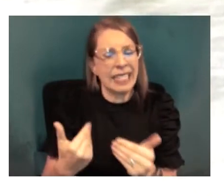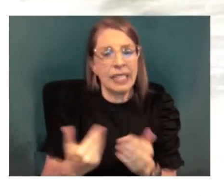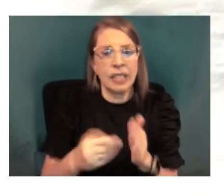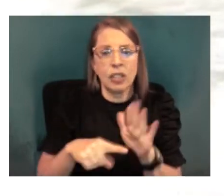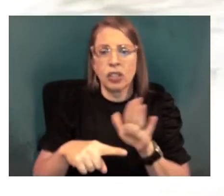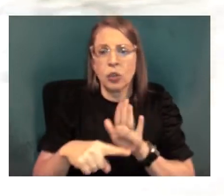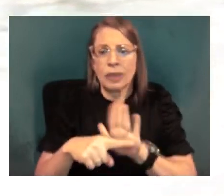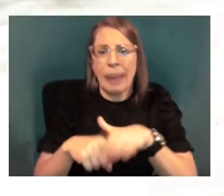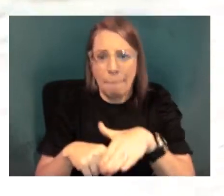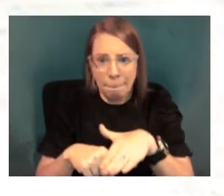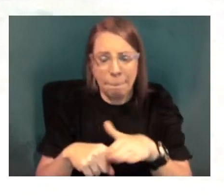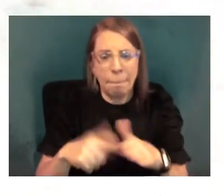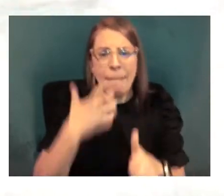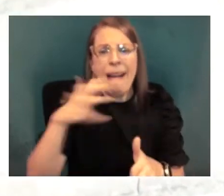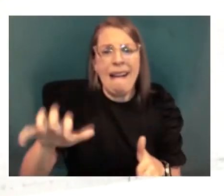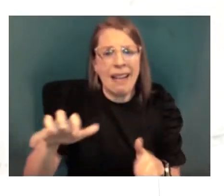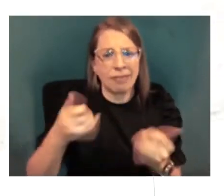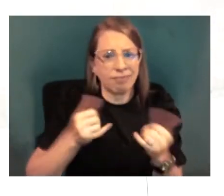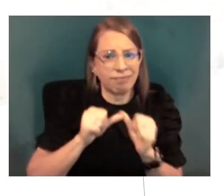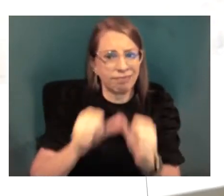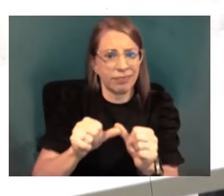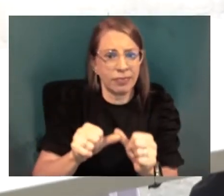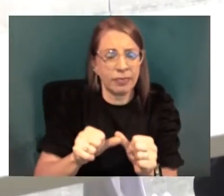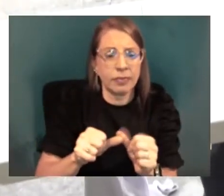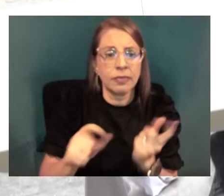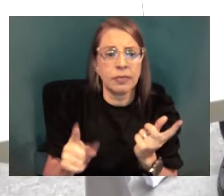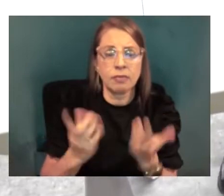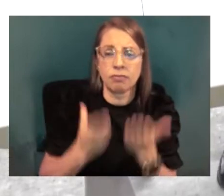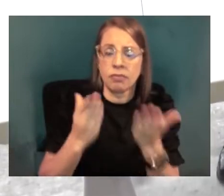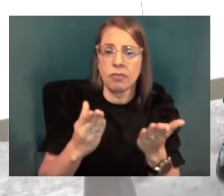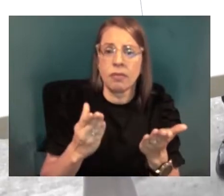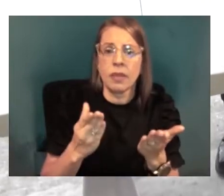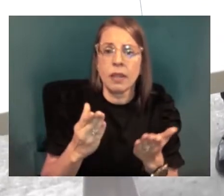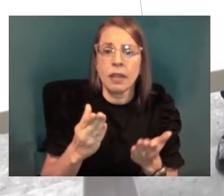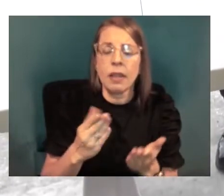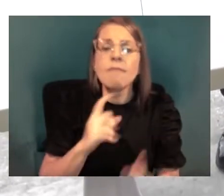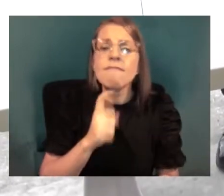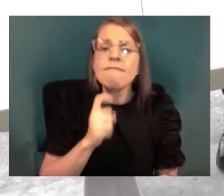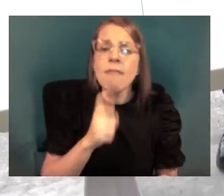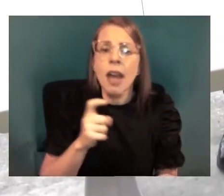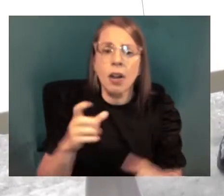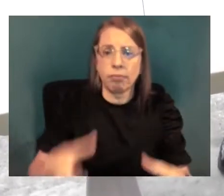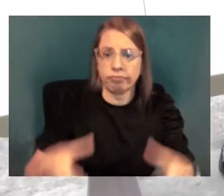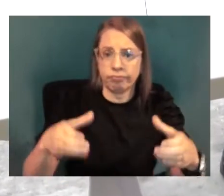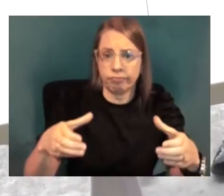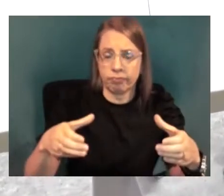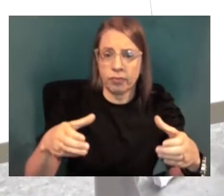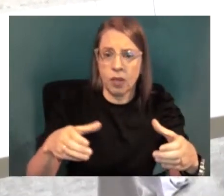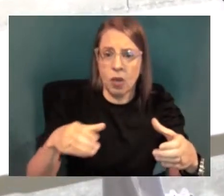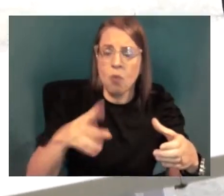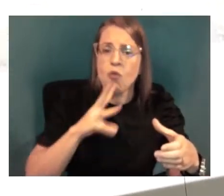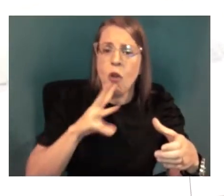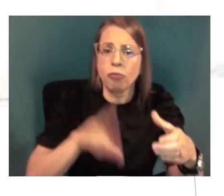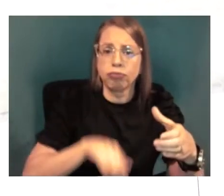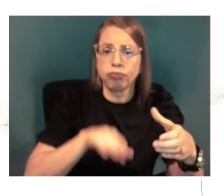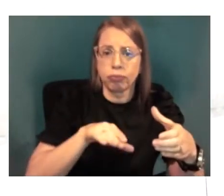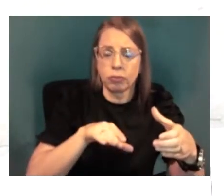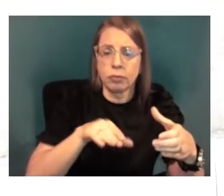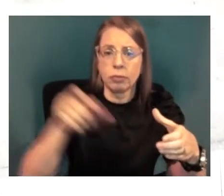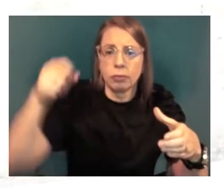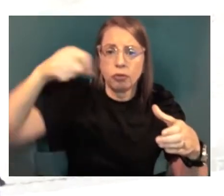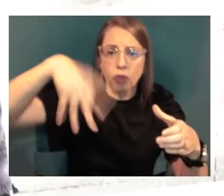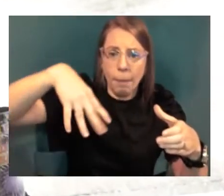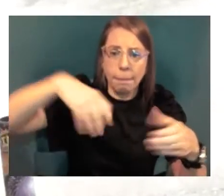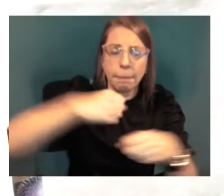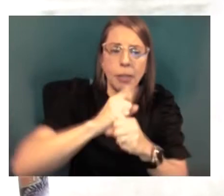hot. We recommend you put them in a metal pail full of water. Make sure they get down there and get cooled off. And you have a fire extinguisher So the